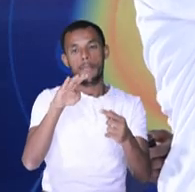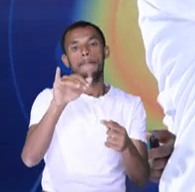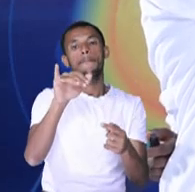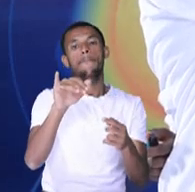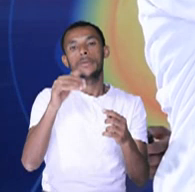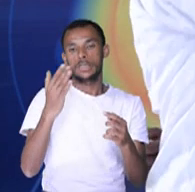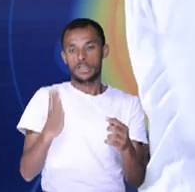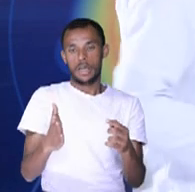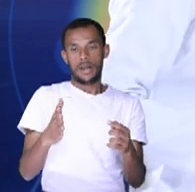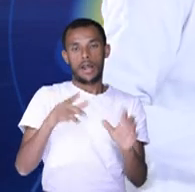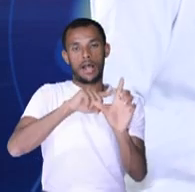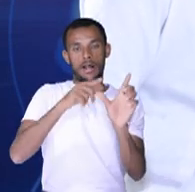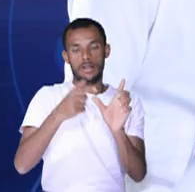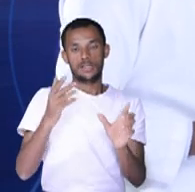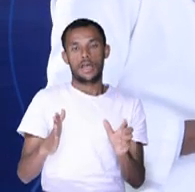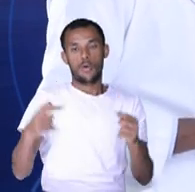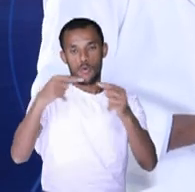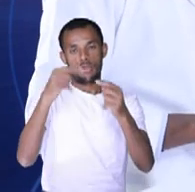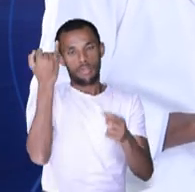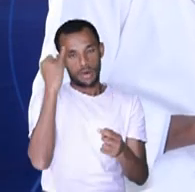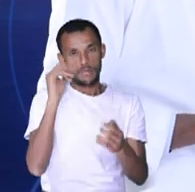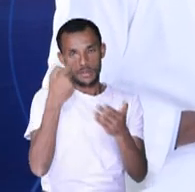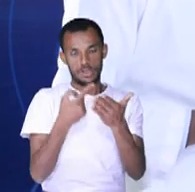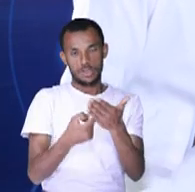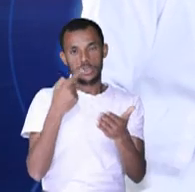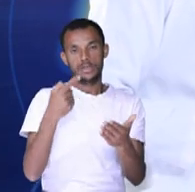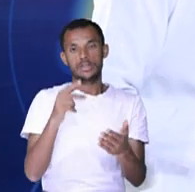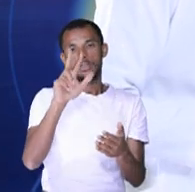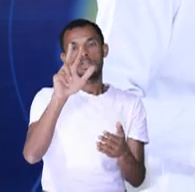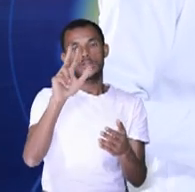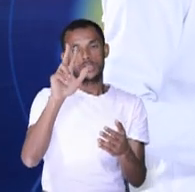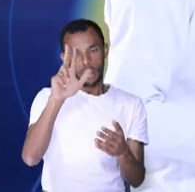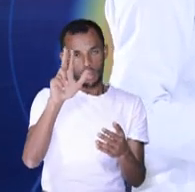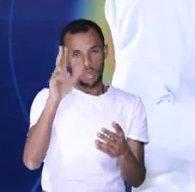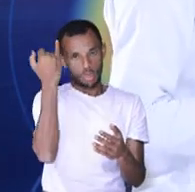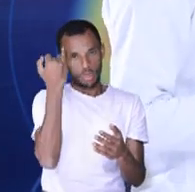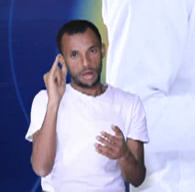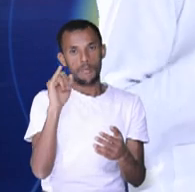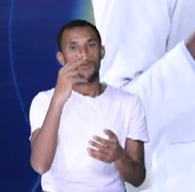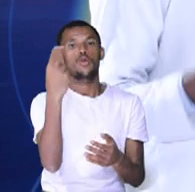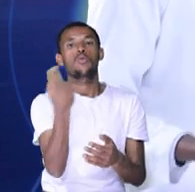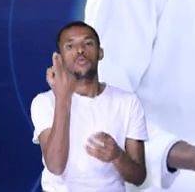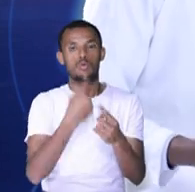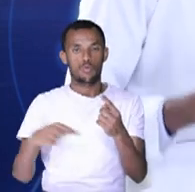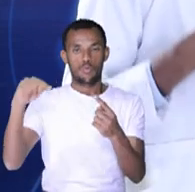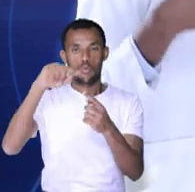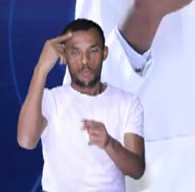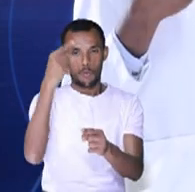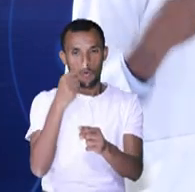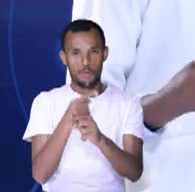By side angle side congruency theorem. So these three theorems used to